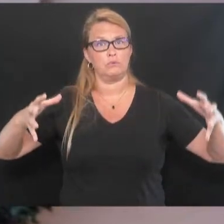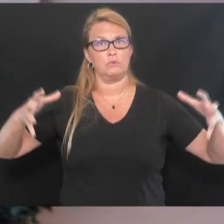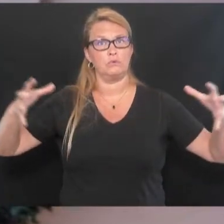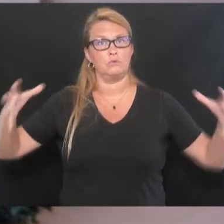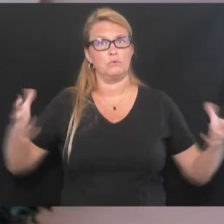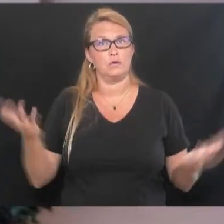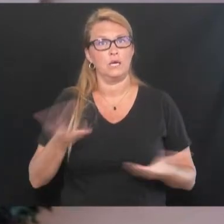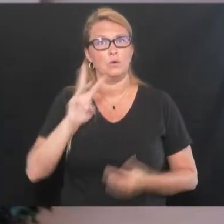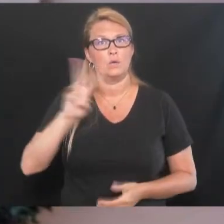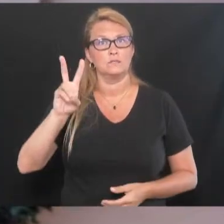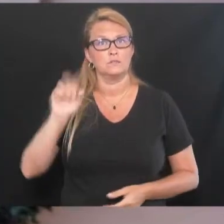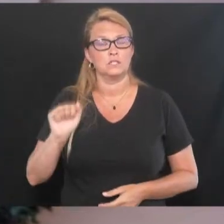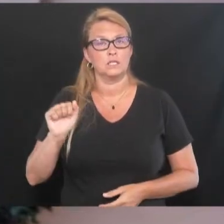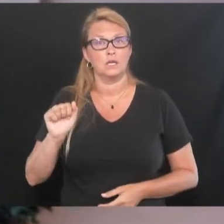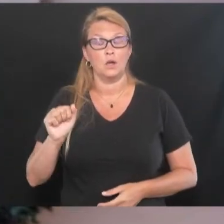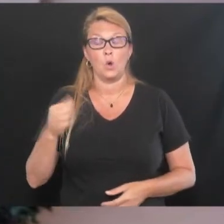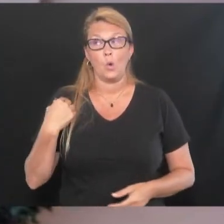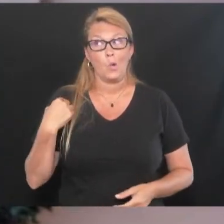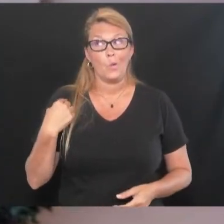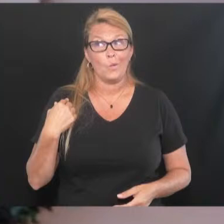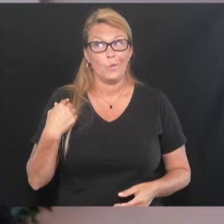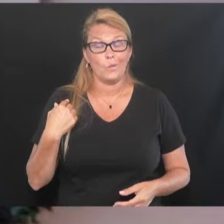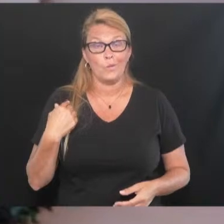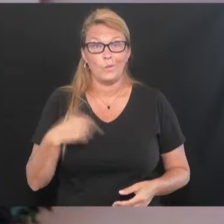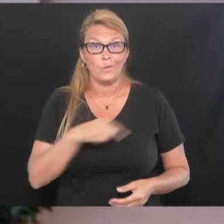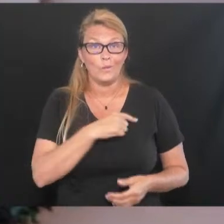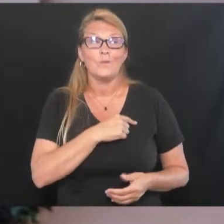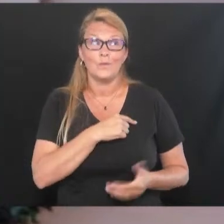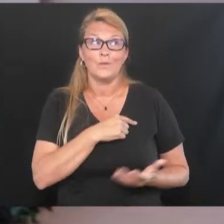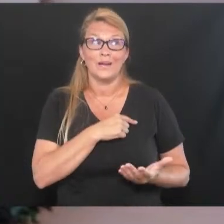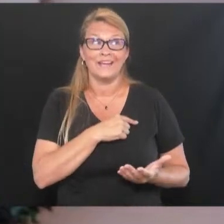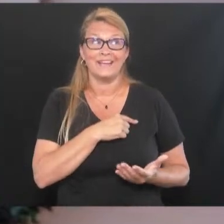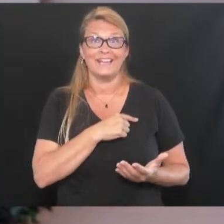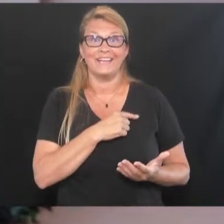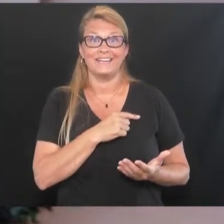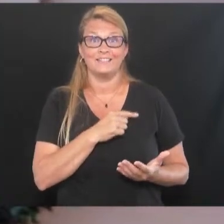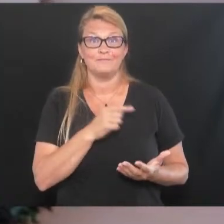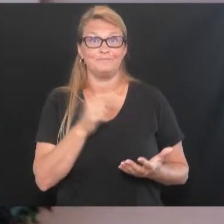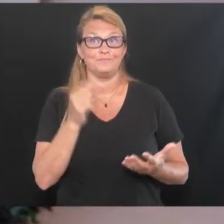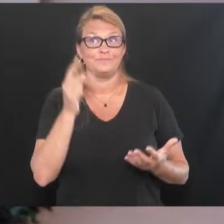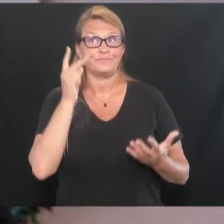on the earlier side of what I believe is going to be a still